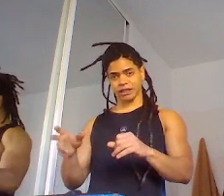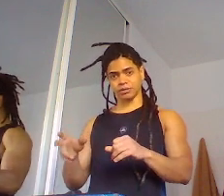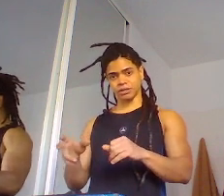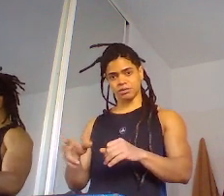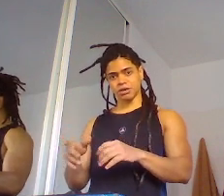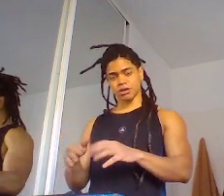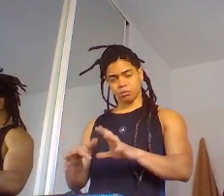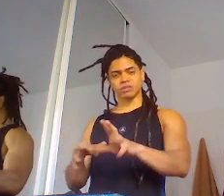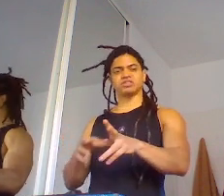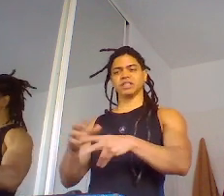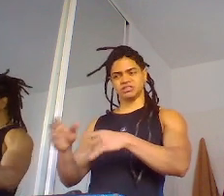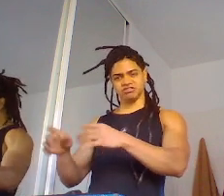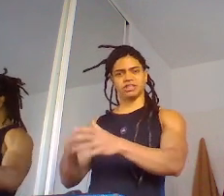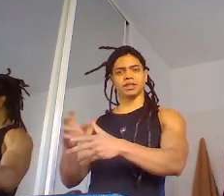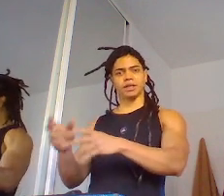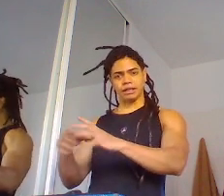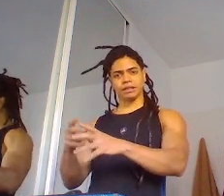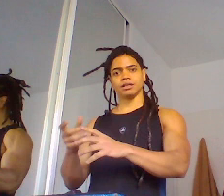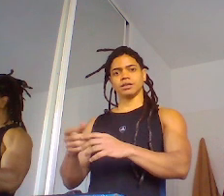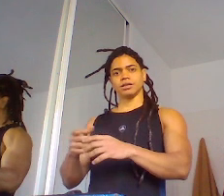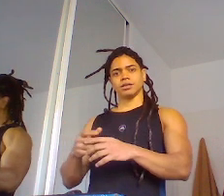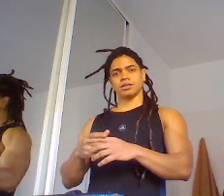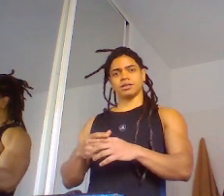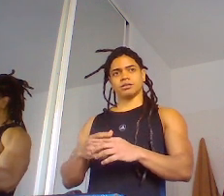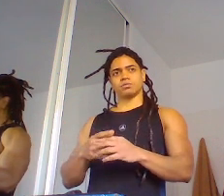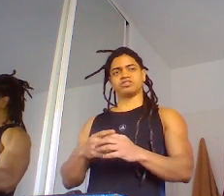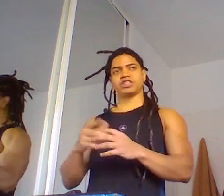investing activity, which is generally